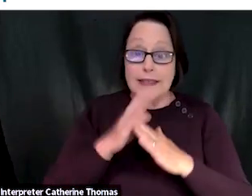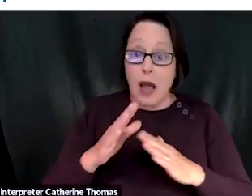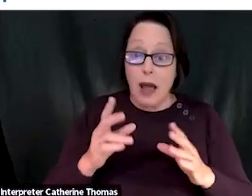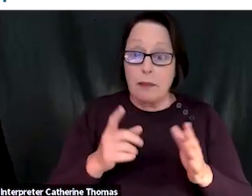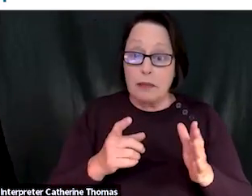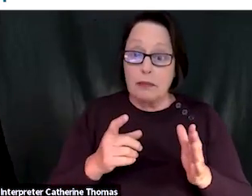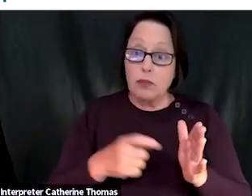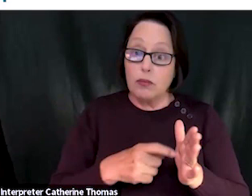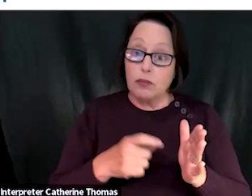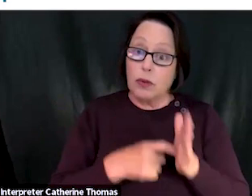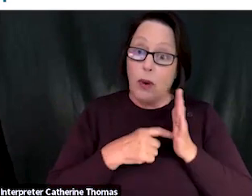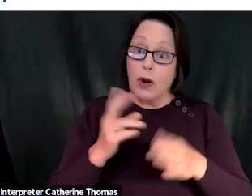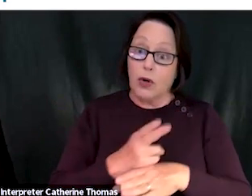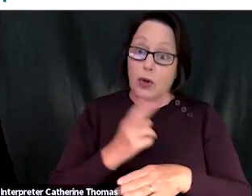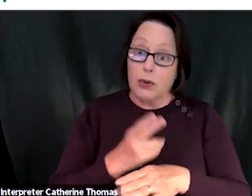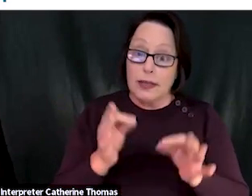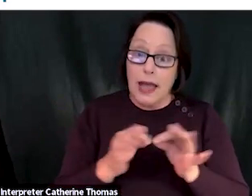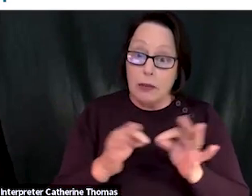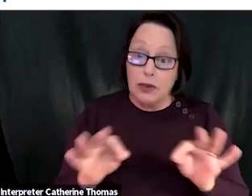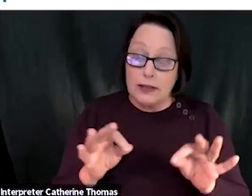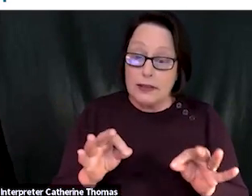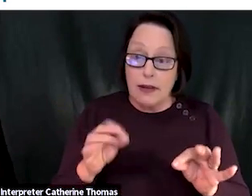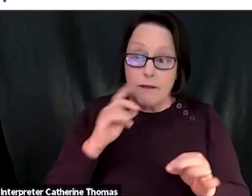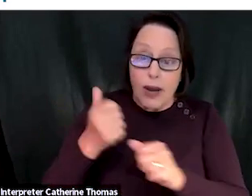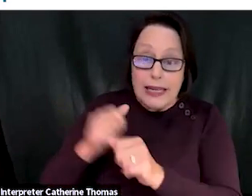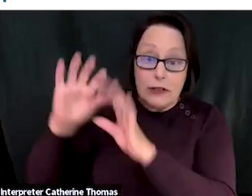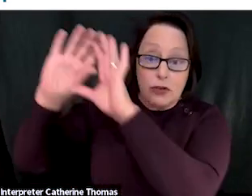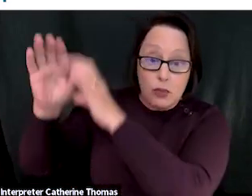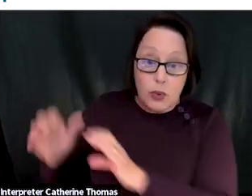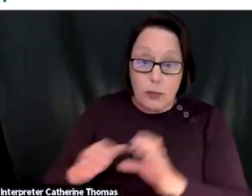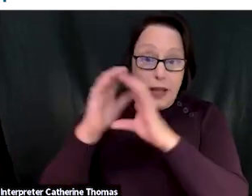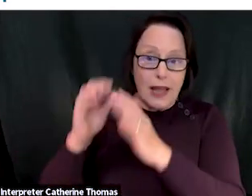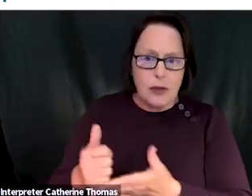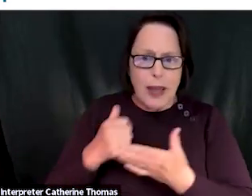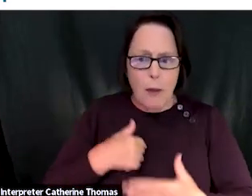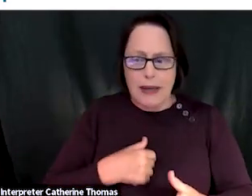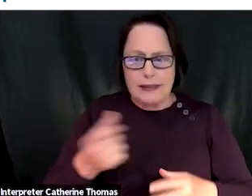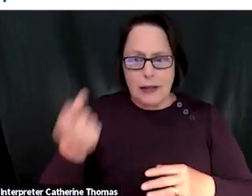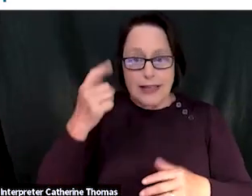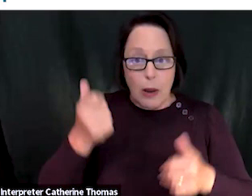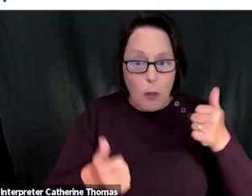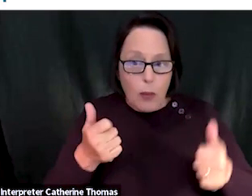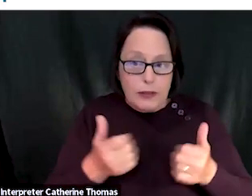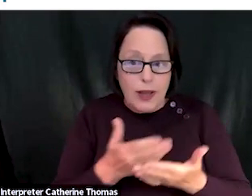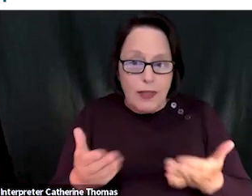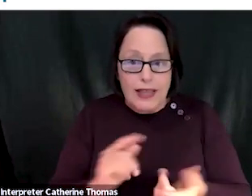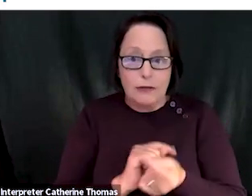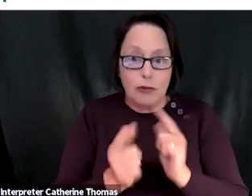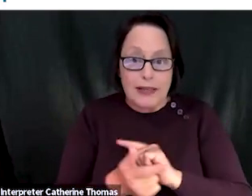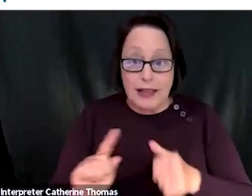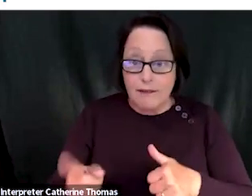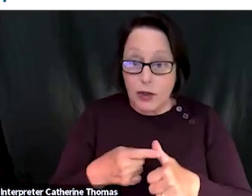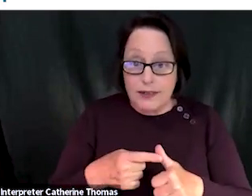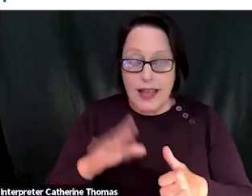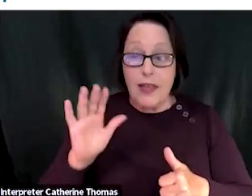division, which can guide priorities in translation, using this data to best be